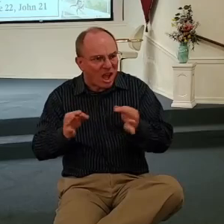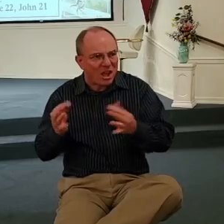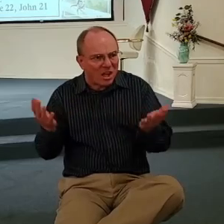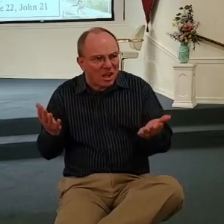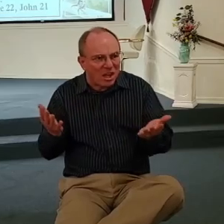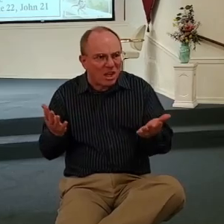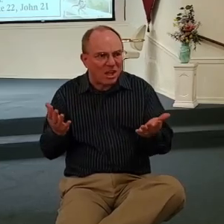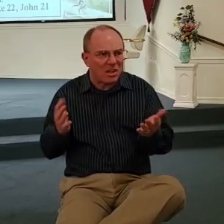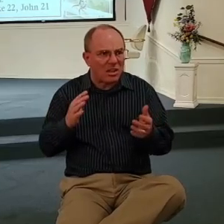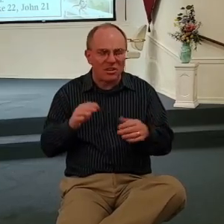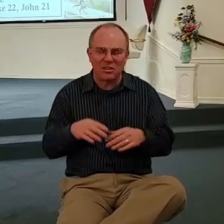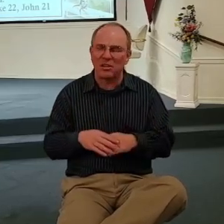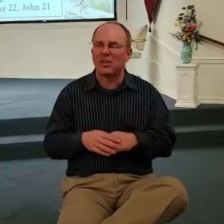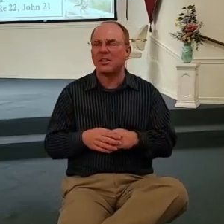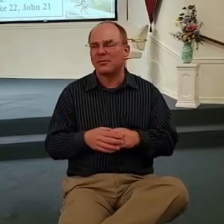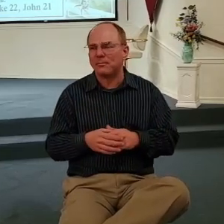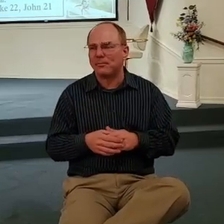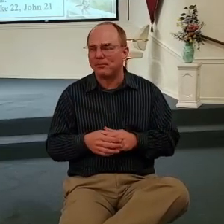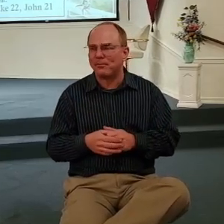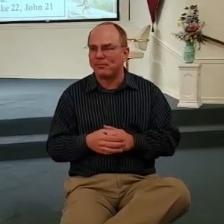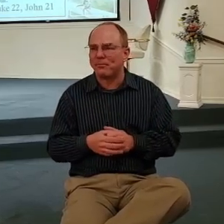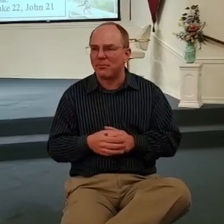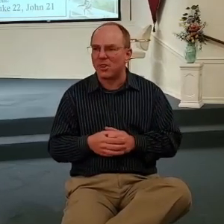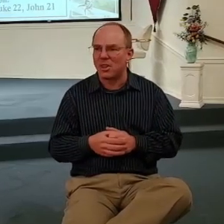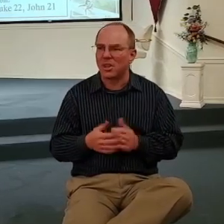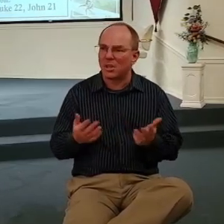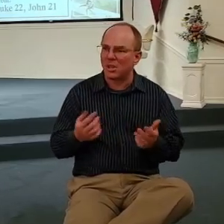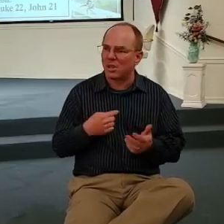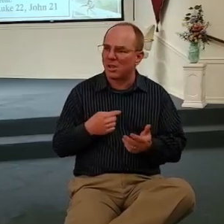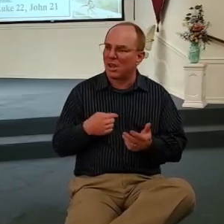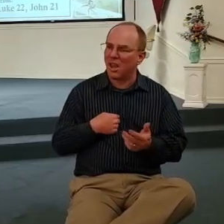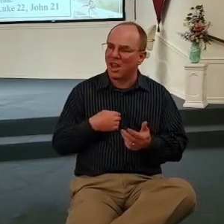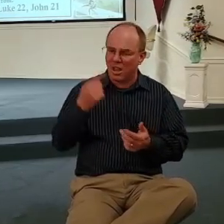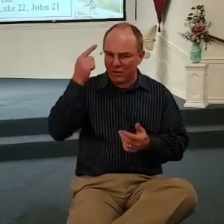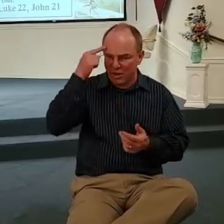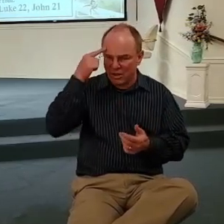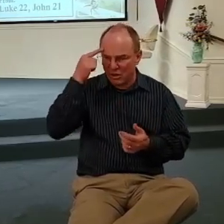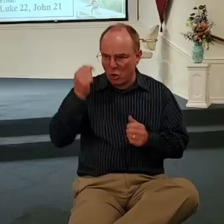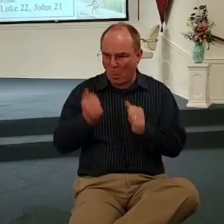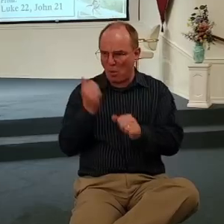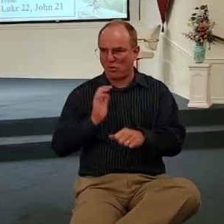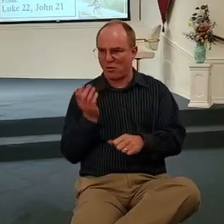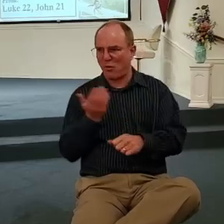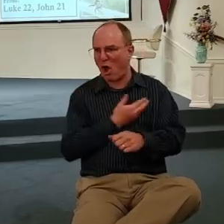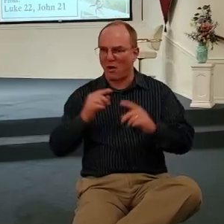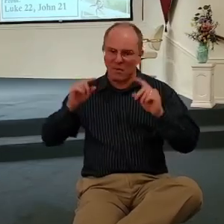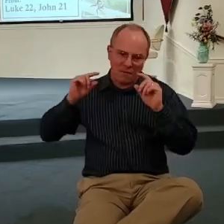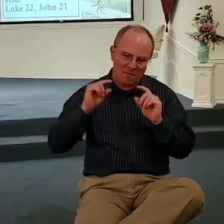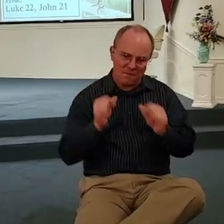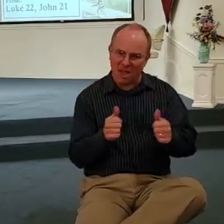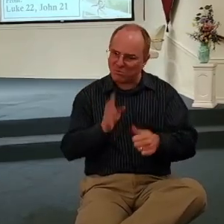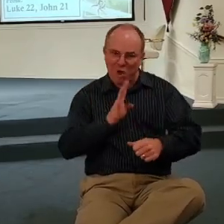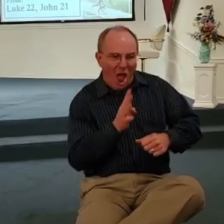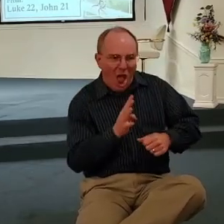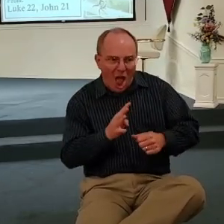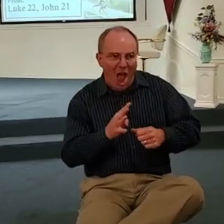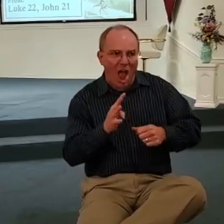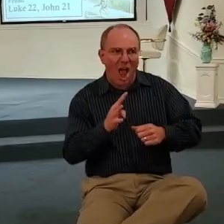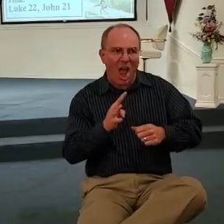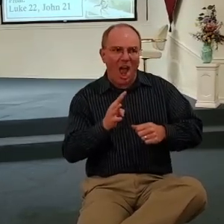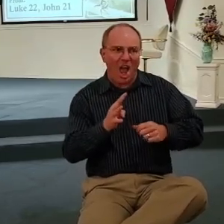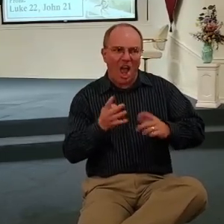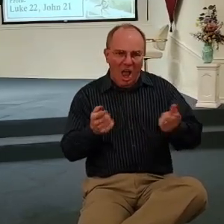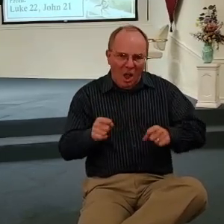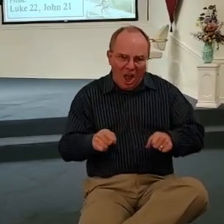Well, I'd like to think most of our hastily managed moments in life have come only